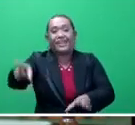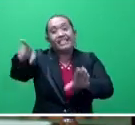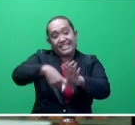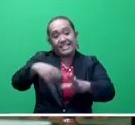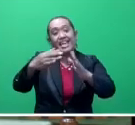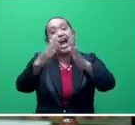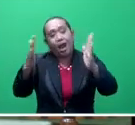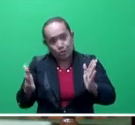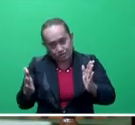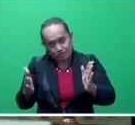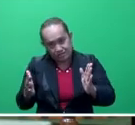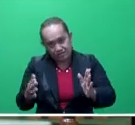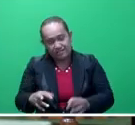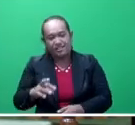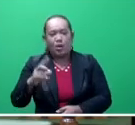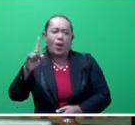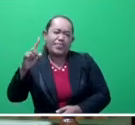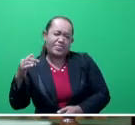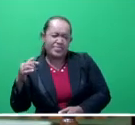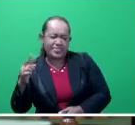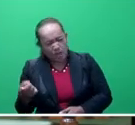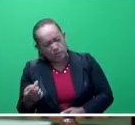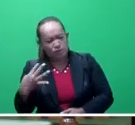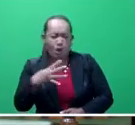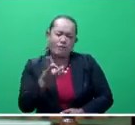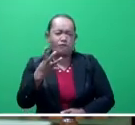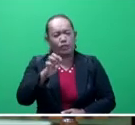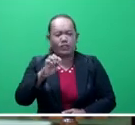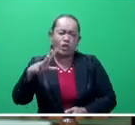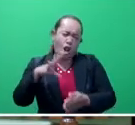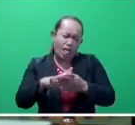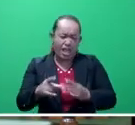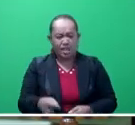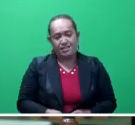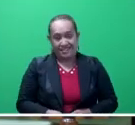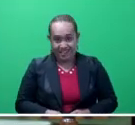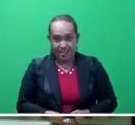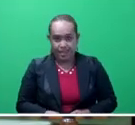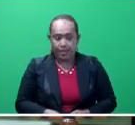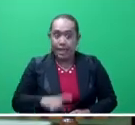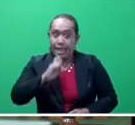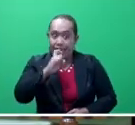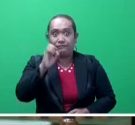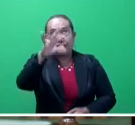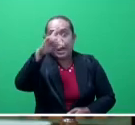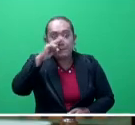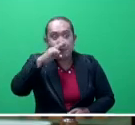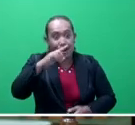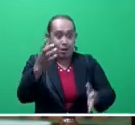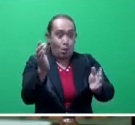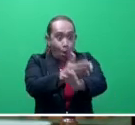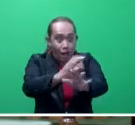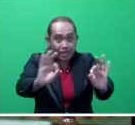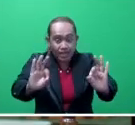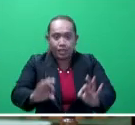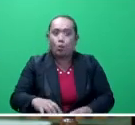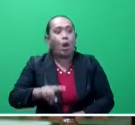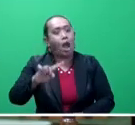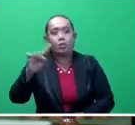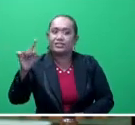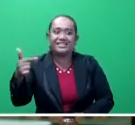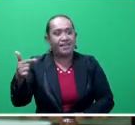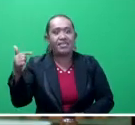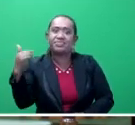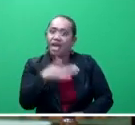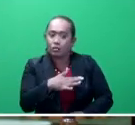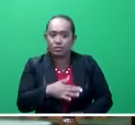$1,440 for the second payment. A household with 10 eligible individuals will receive a total payment of $7,200 directly